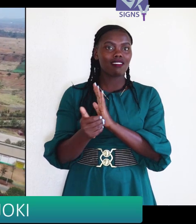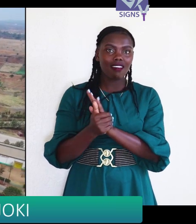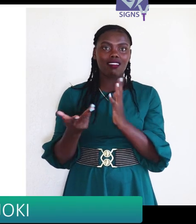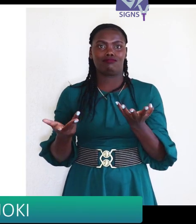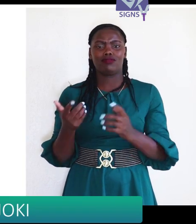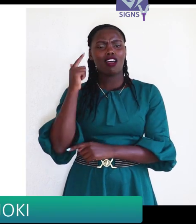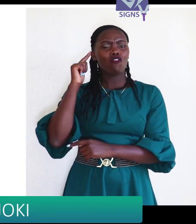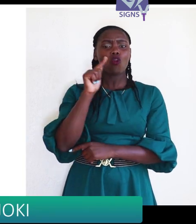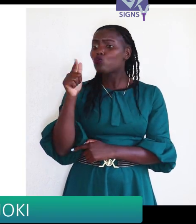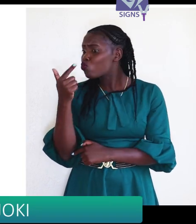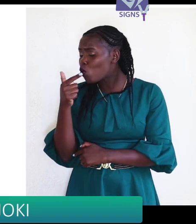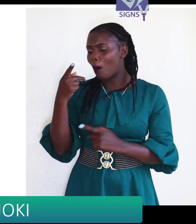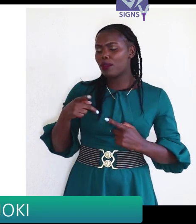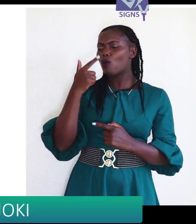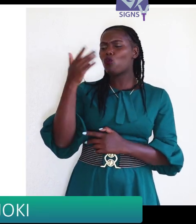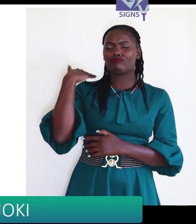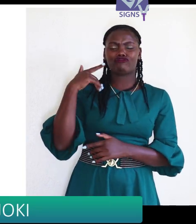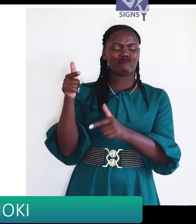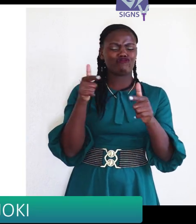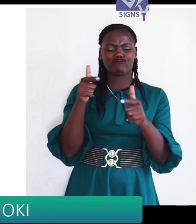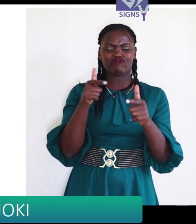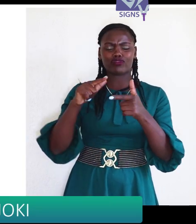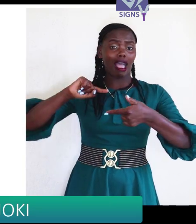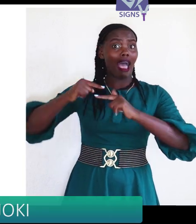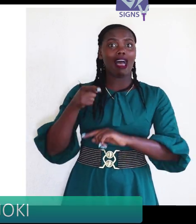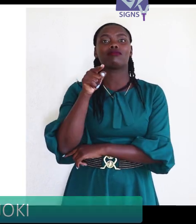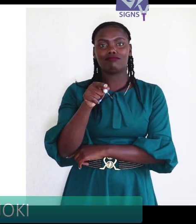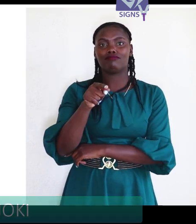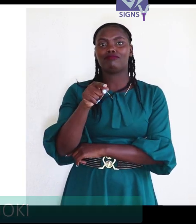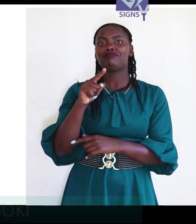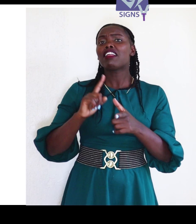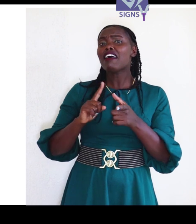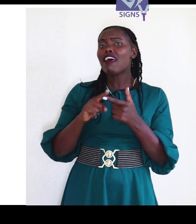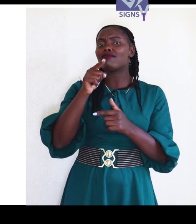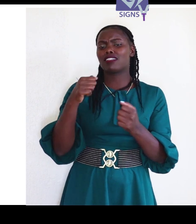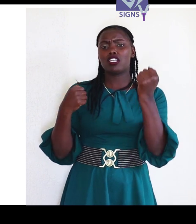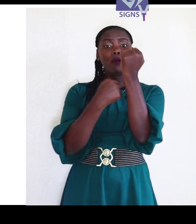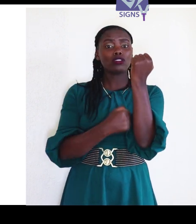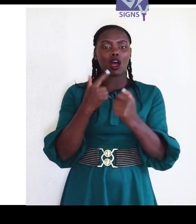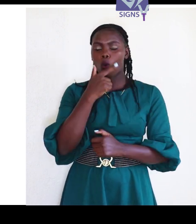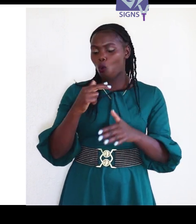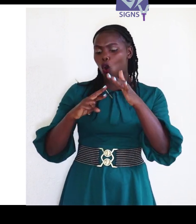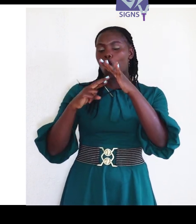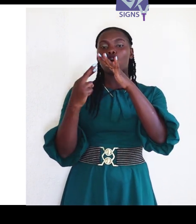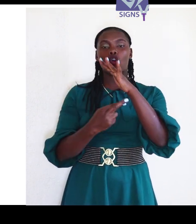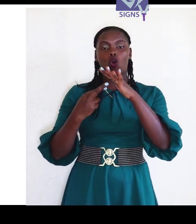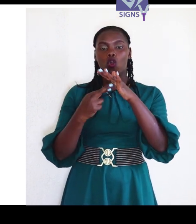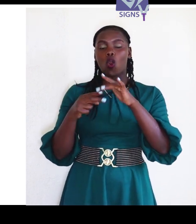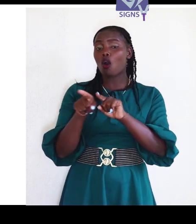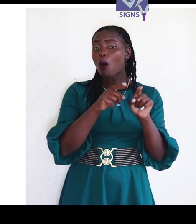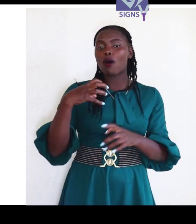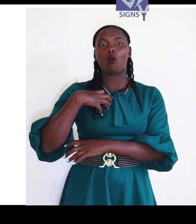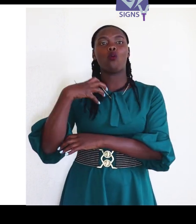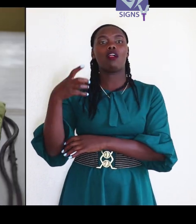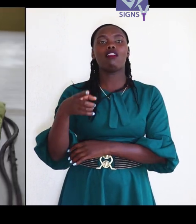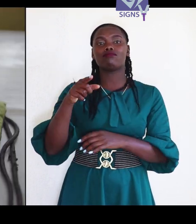by war. It was then sponsored by the Royal Commonwealth Society for the Blind and its local partner, Kenya Society